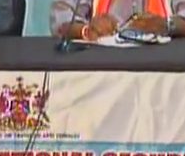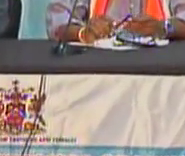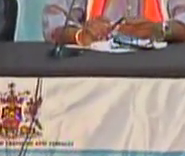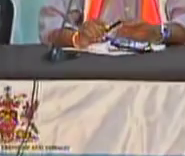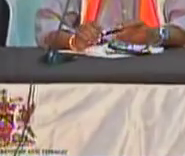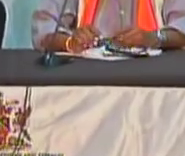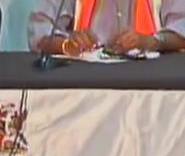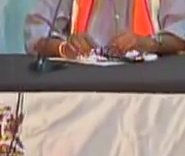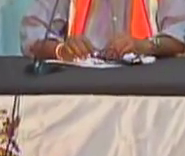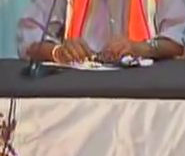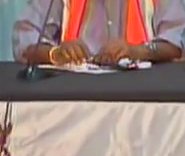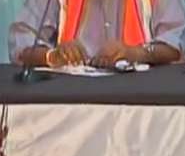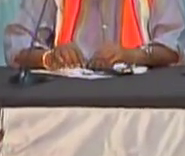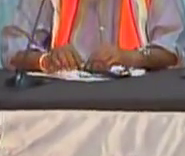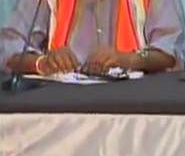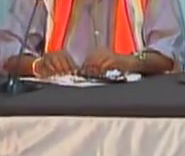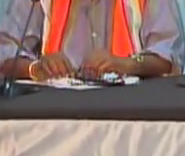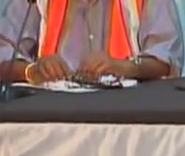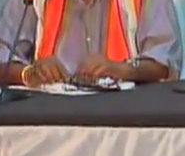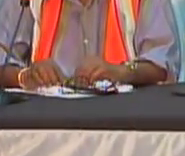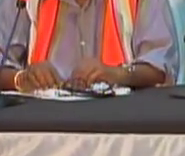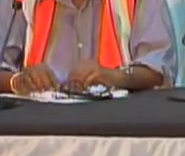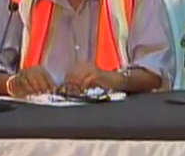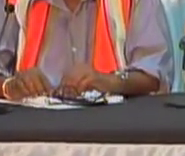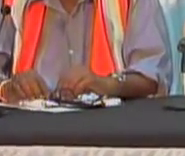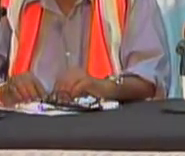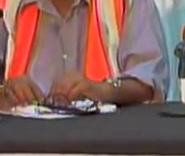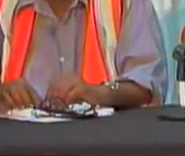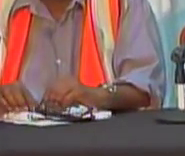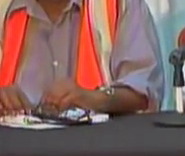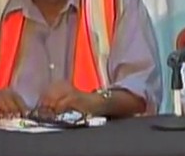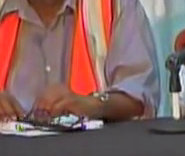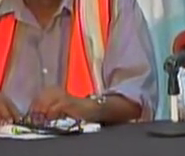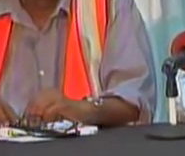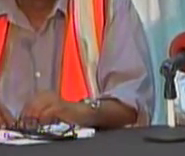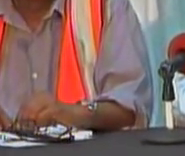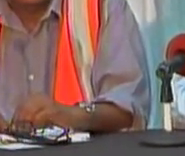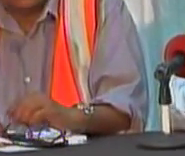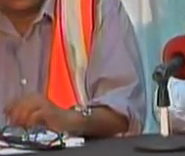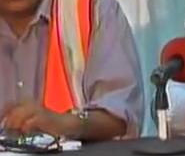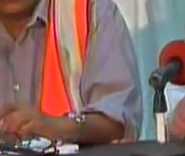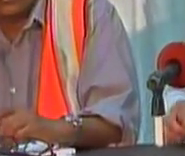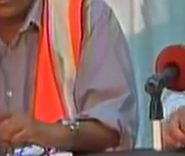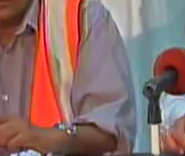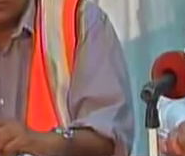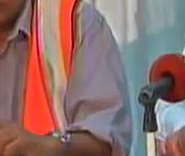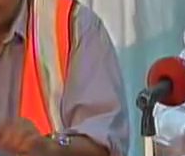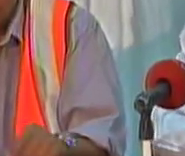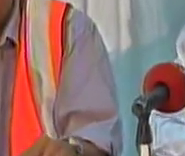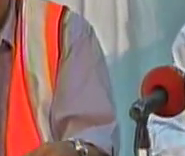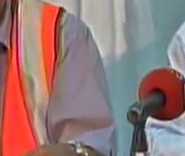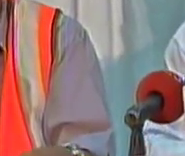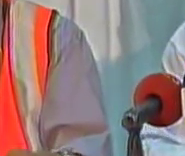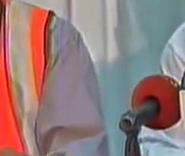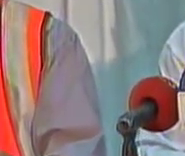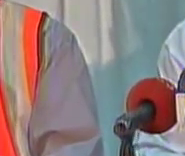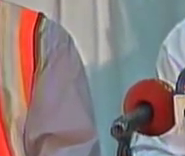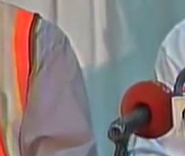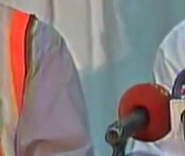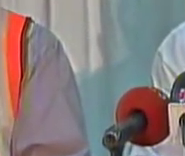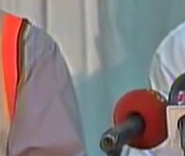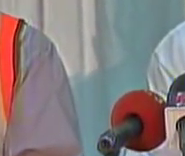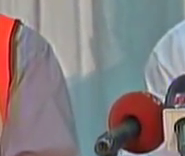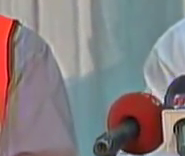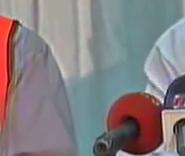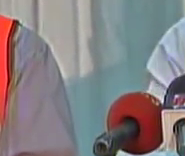flooding disasters and to give you all the most up-to-date information as to what is taking place. So I will start and then pass over to my colleagues